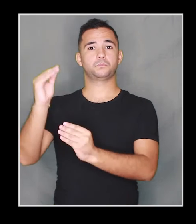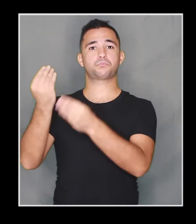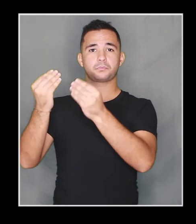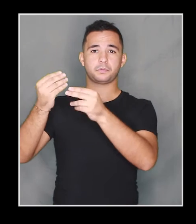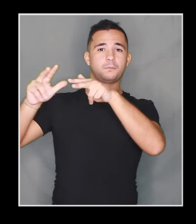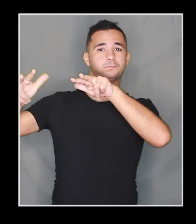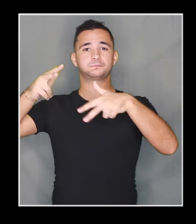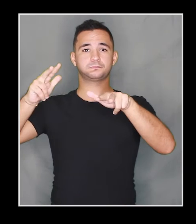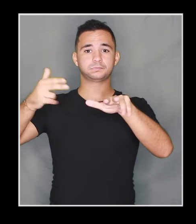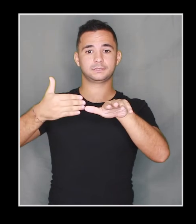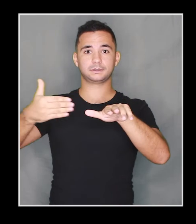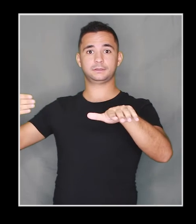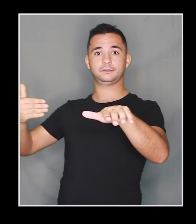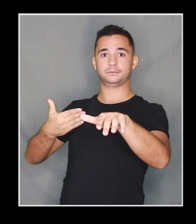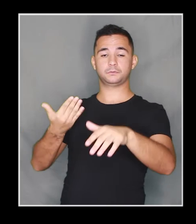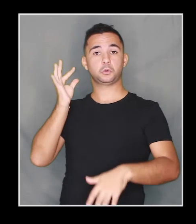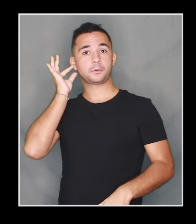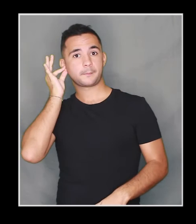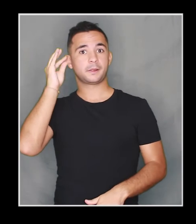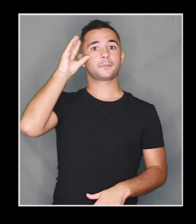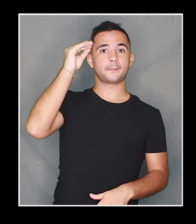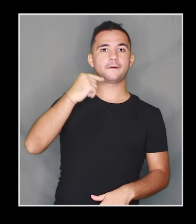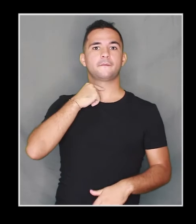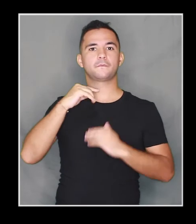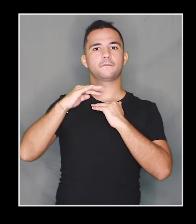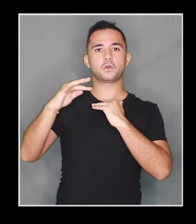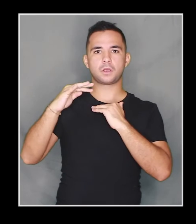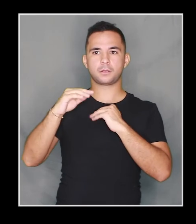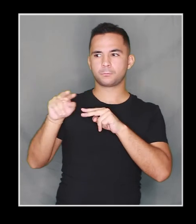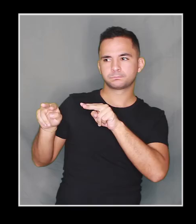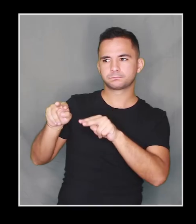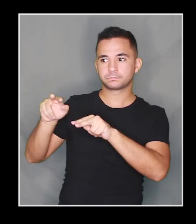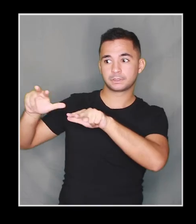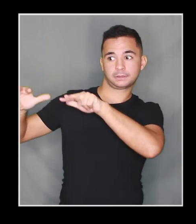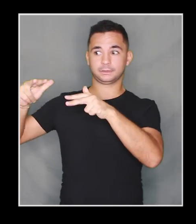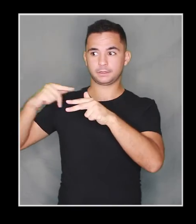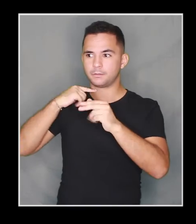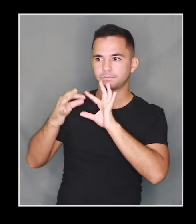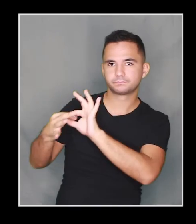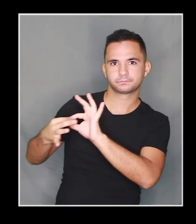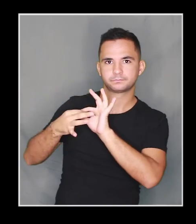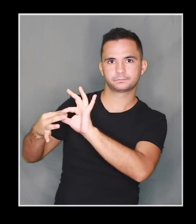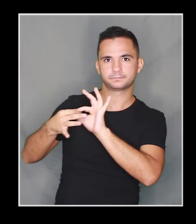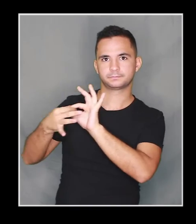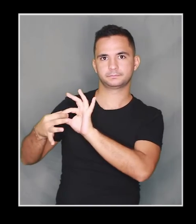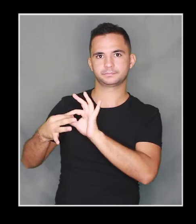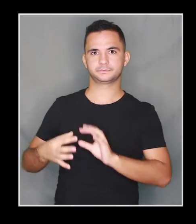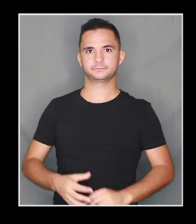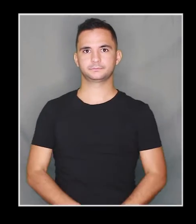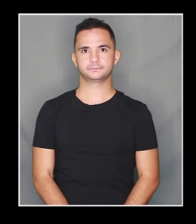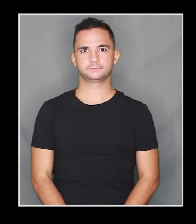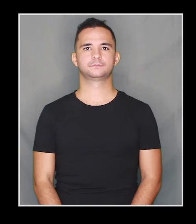The parlaturi, male speaker, and the parlatrice, female speaker, lend their voices to the puppets